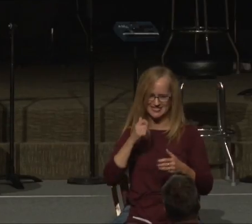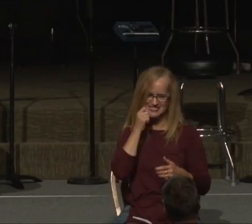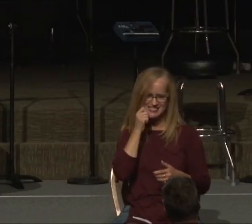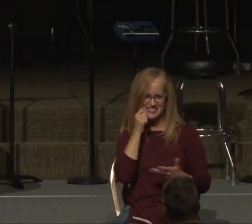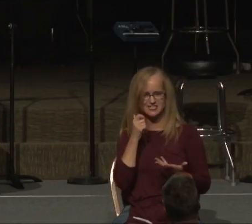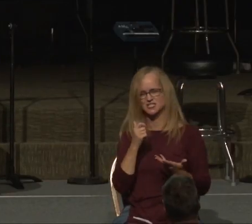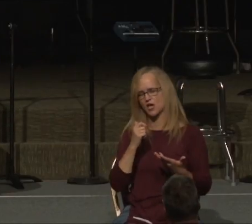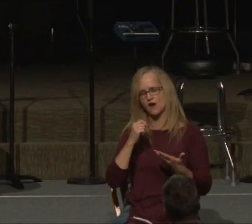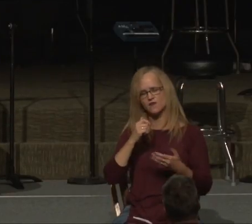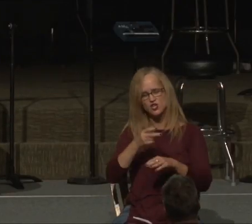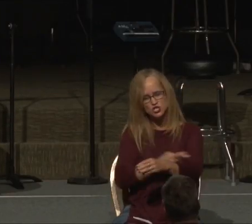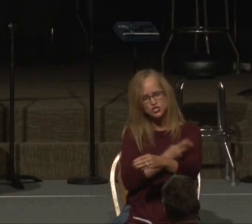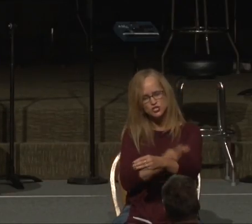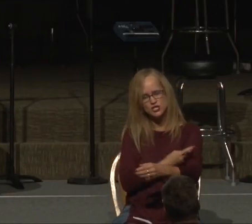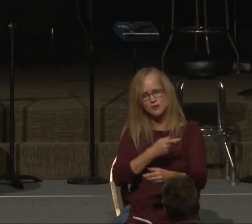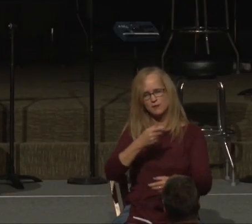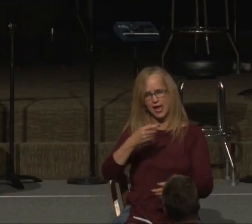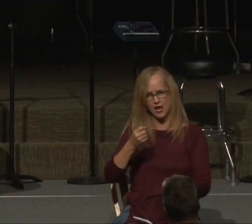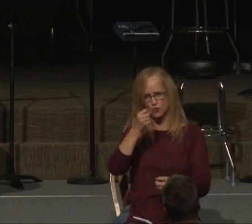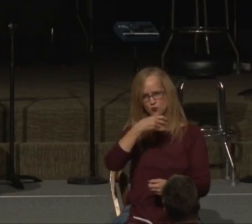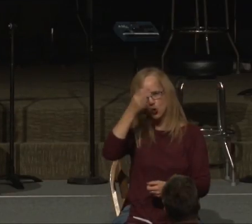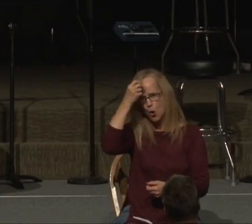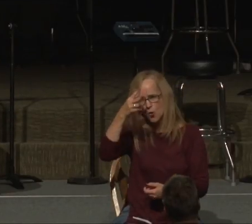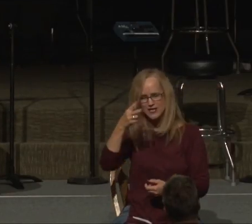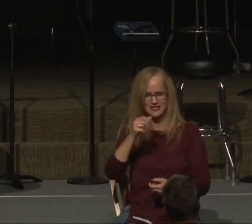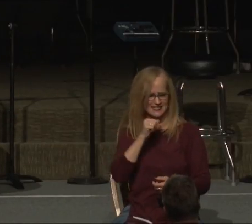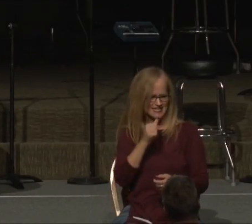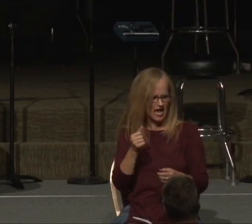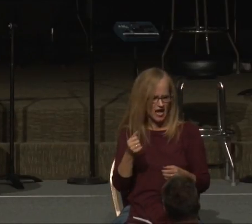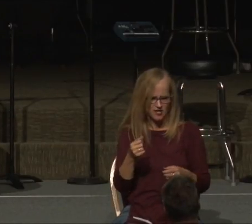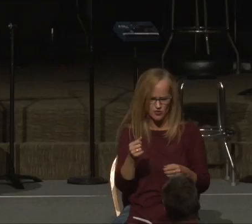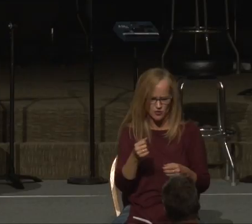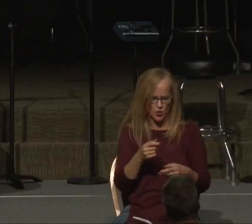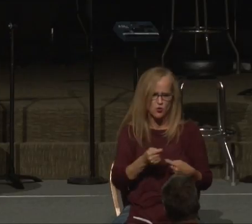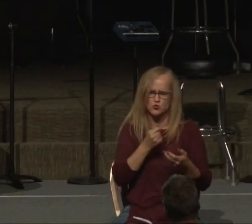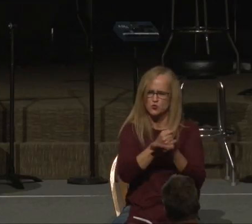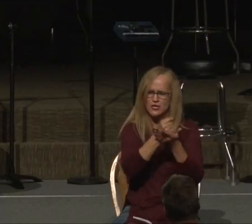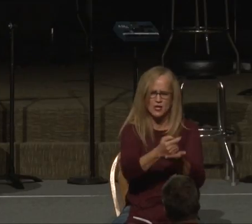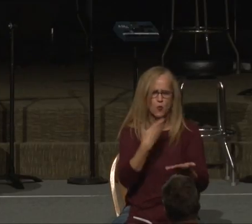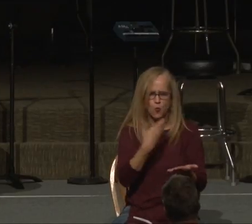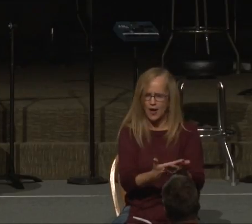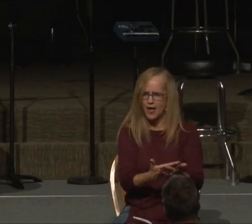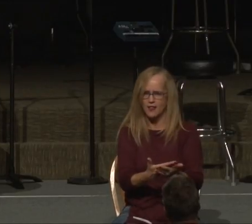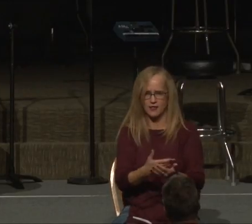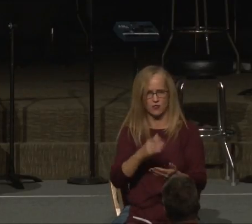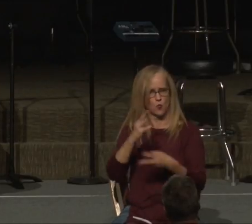goats, destitute, afflicted, mistreated, of whom the world is not worthy.